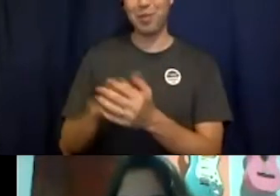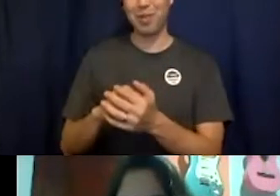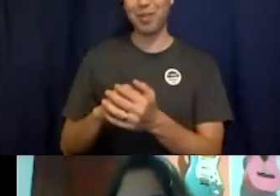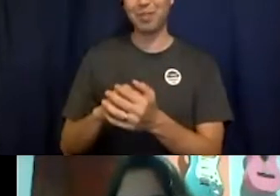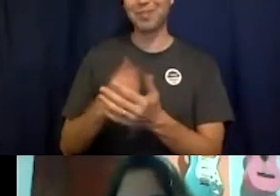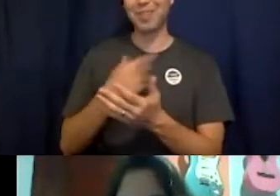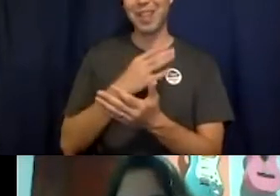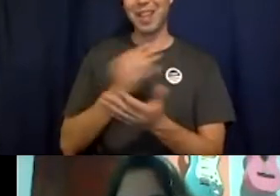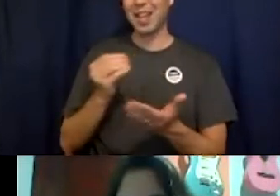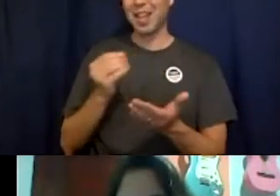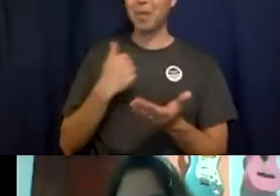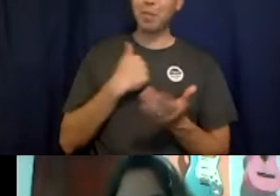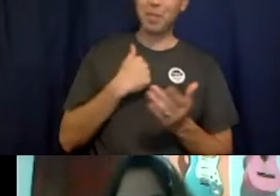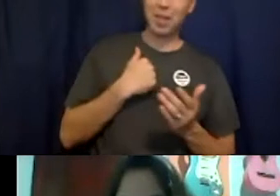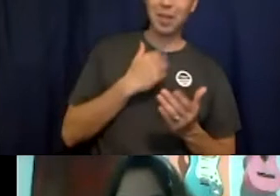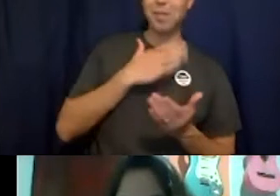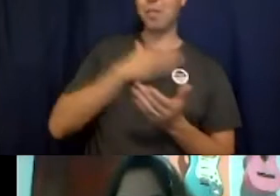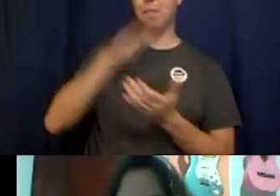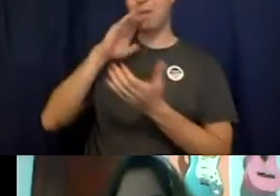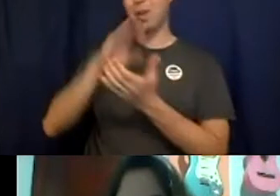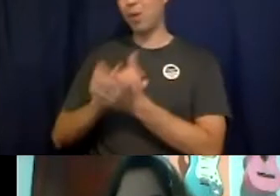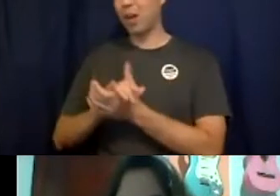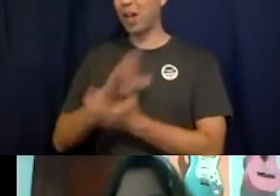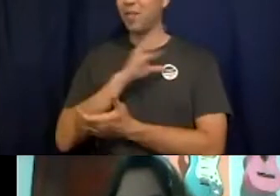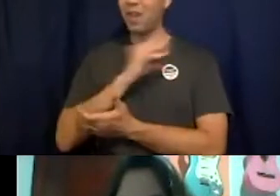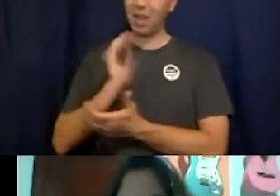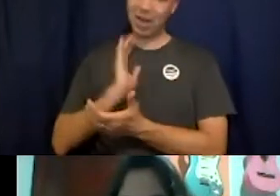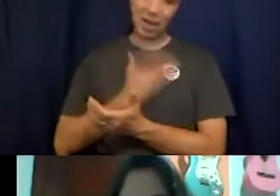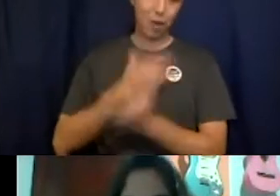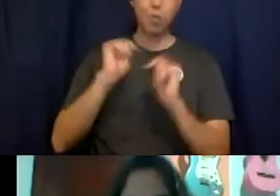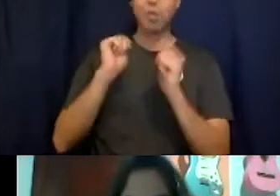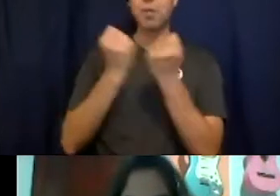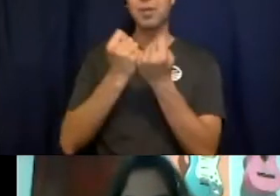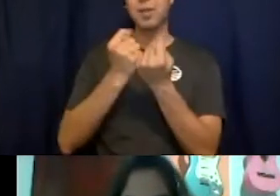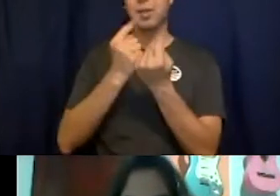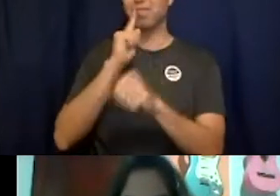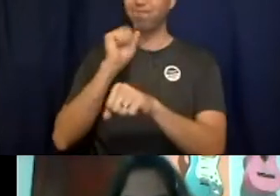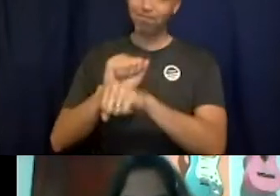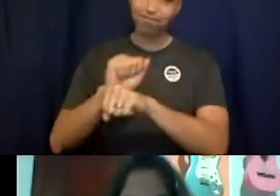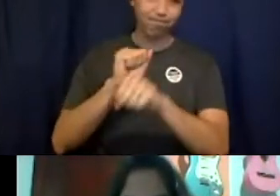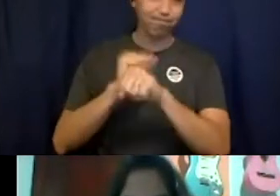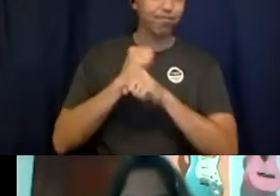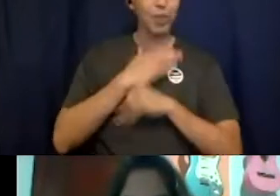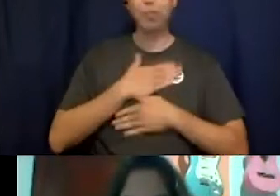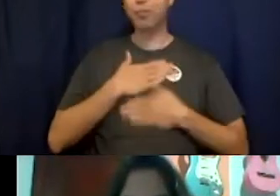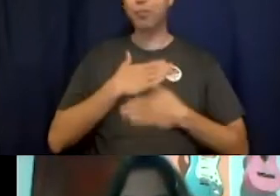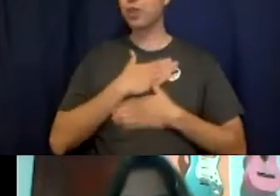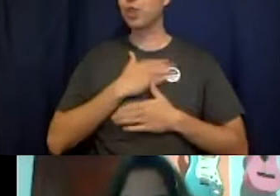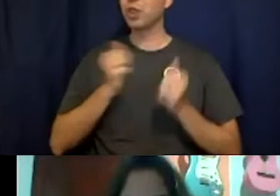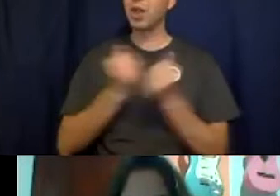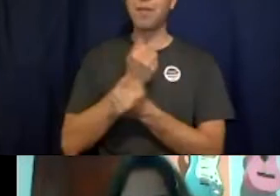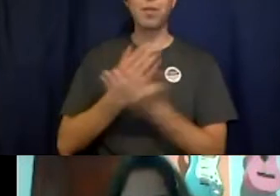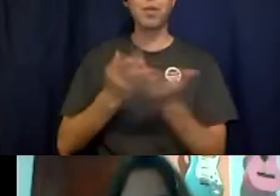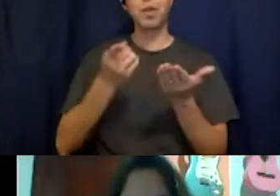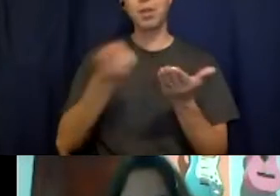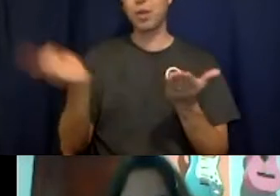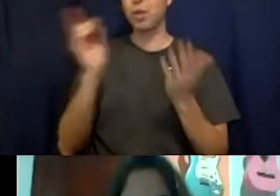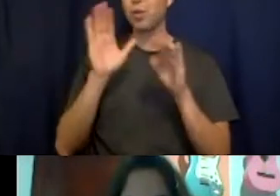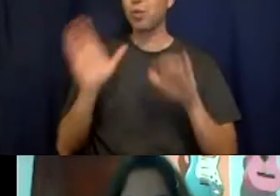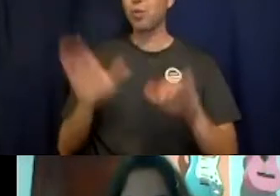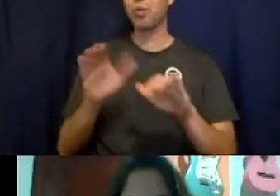Framingham? Very happy to see you. Yes. I'm a Mass hole as well. We know that, Greenfield. My wife's from